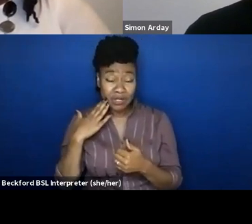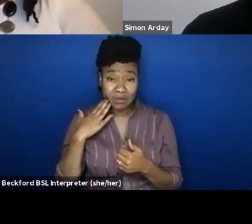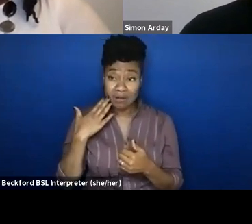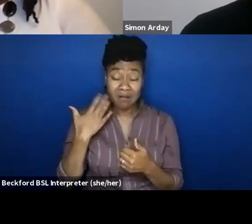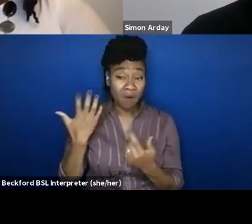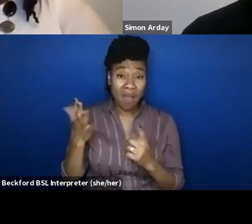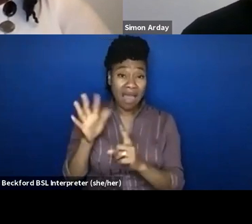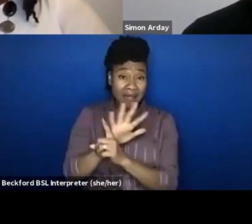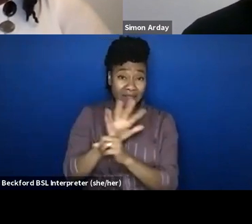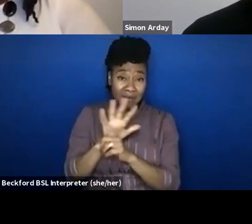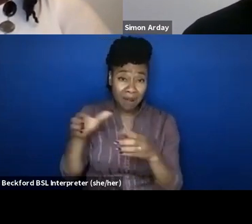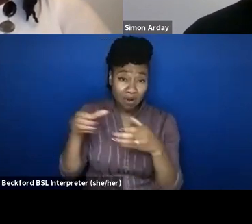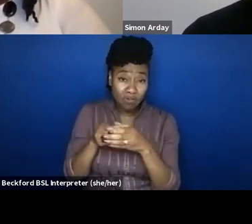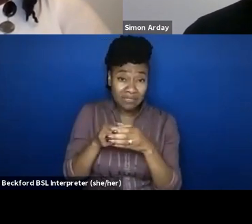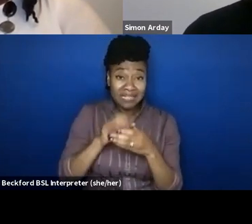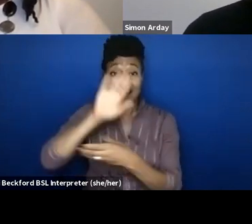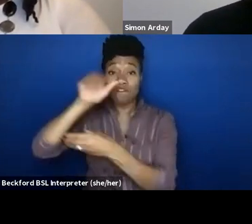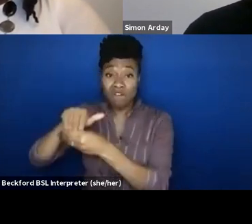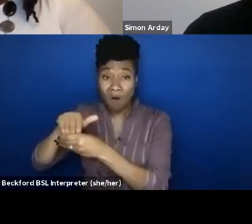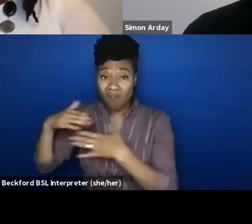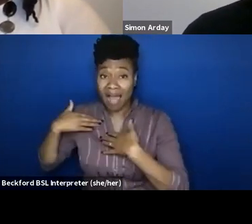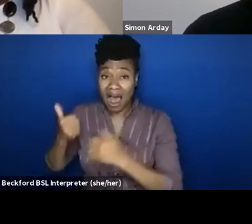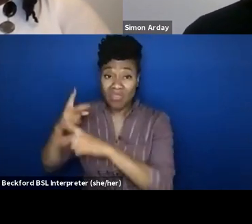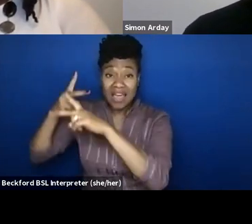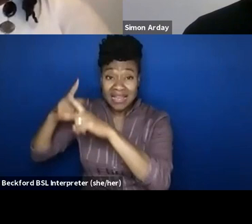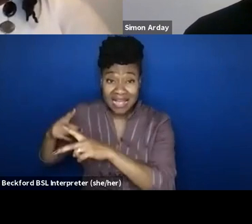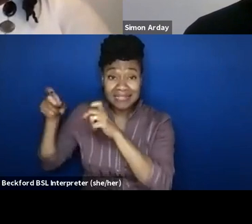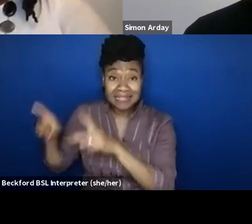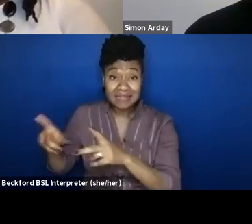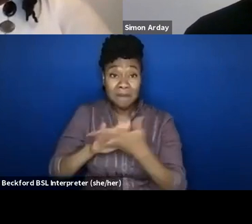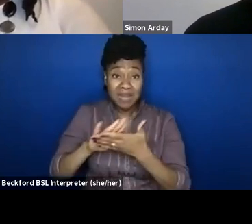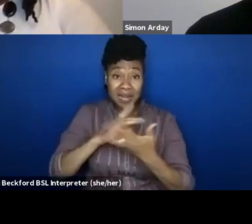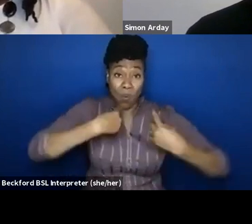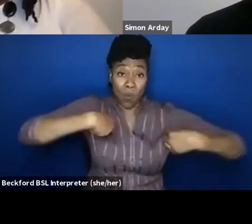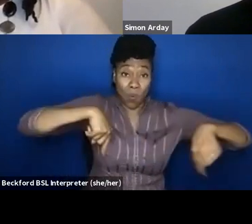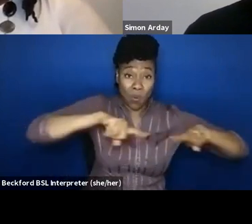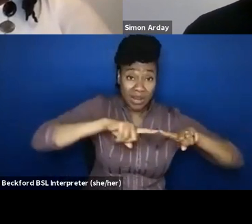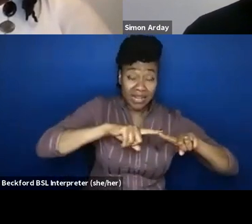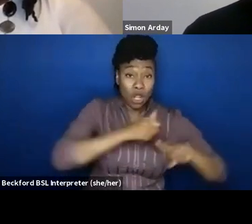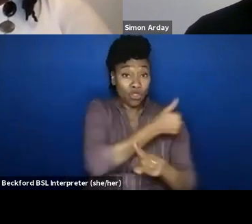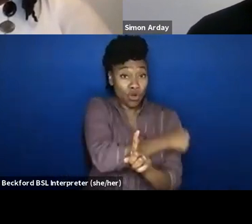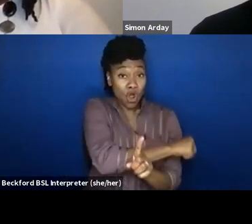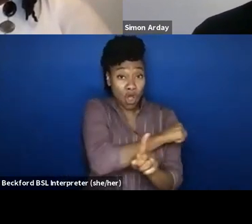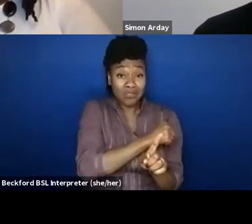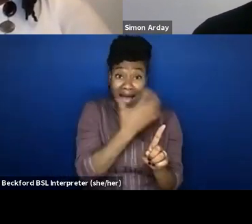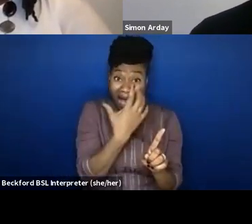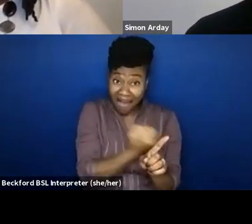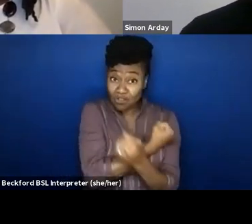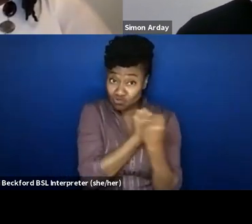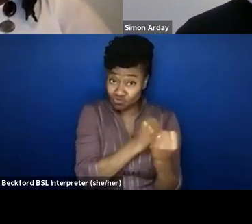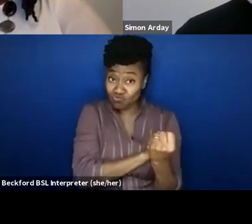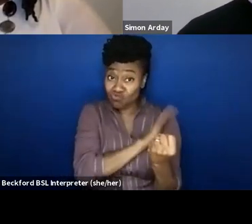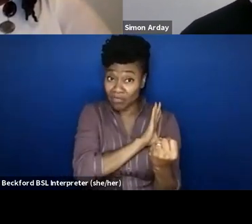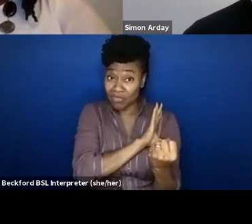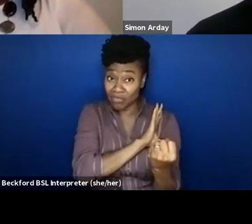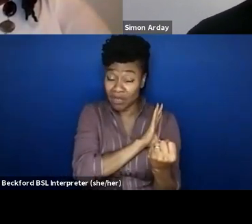system. And I think we as nurses, there's a unique strength, as I said, in particularly mental health nurses,